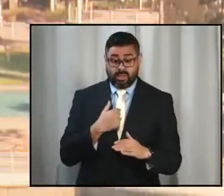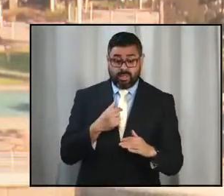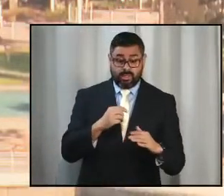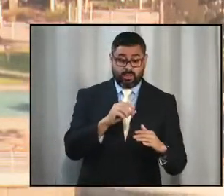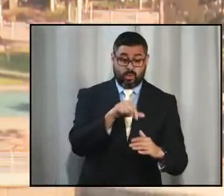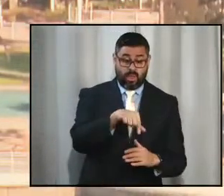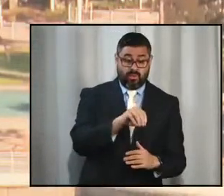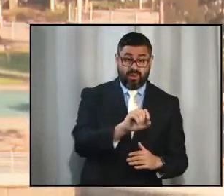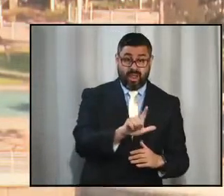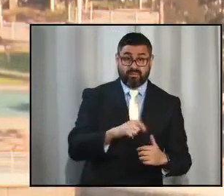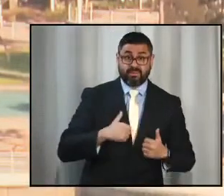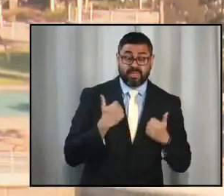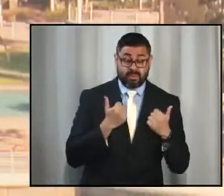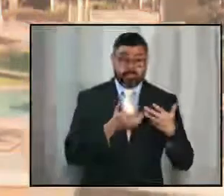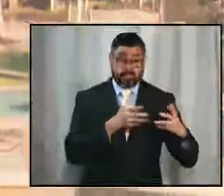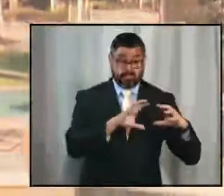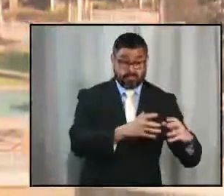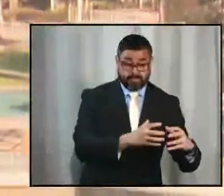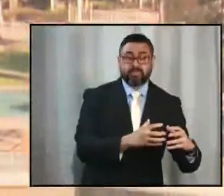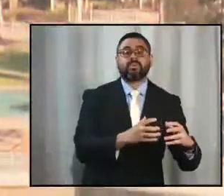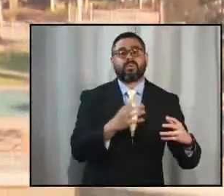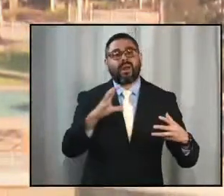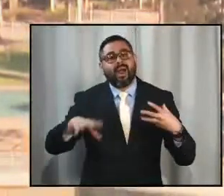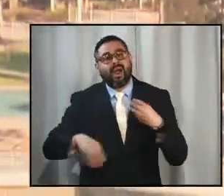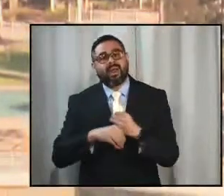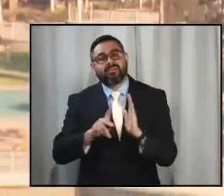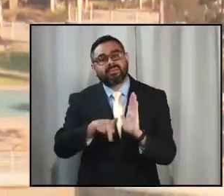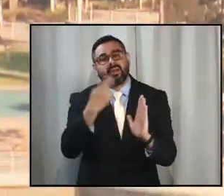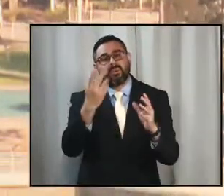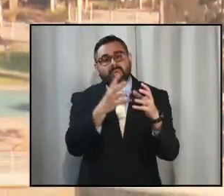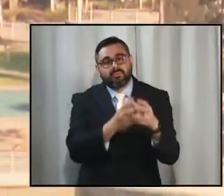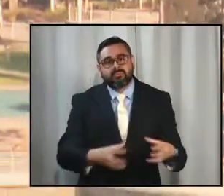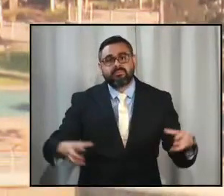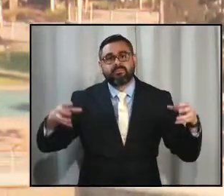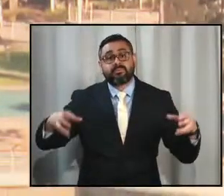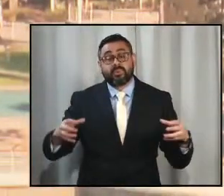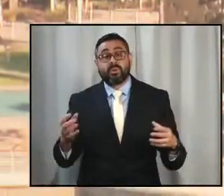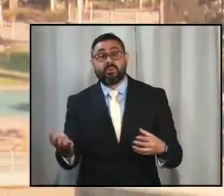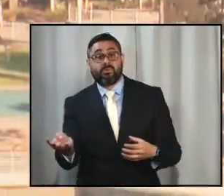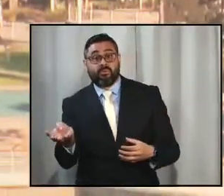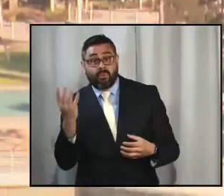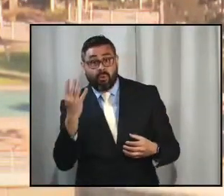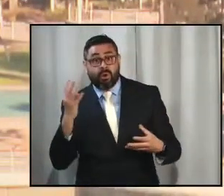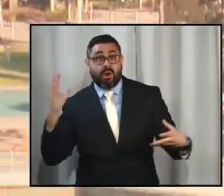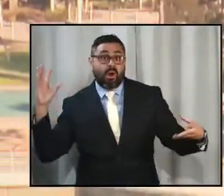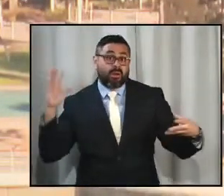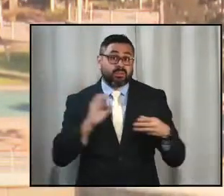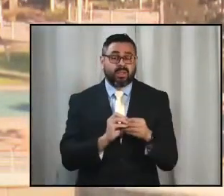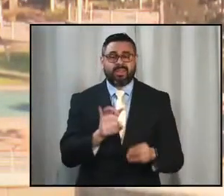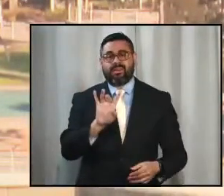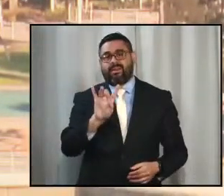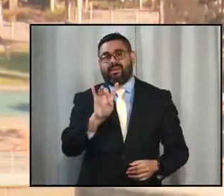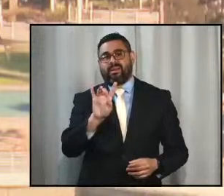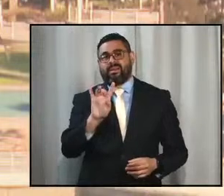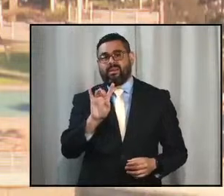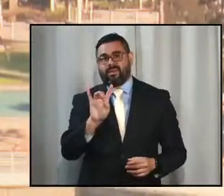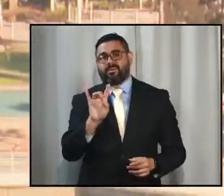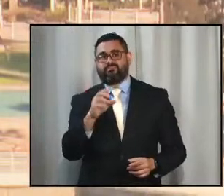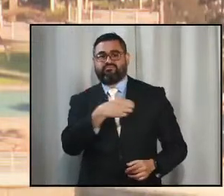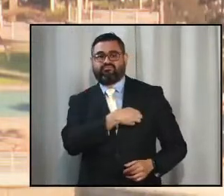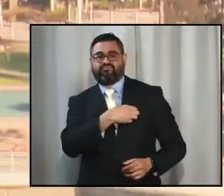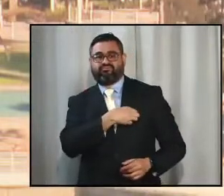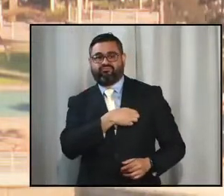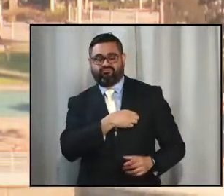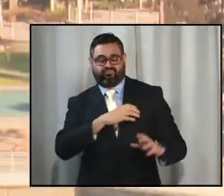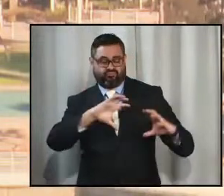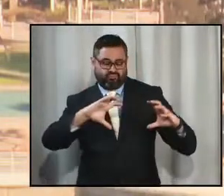We've selected 4 additional police officers to join the team on a full-time basis, bringing the team to a total of 8 police officers. This